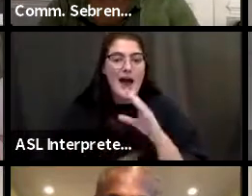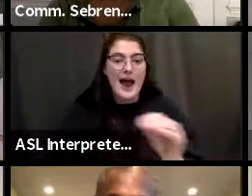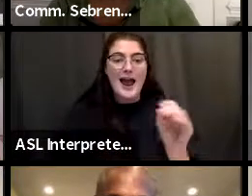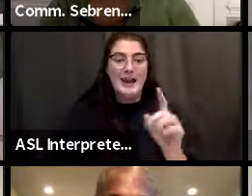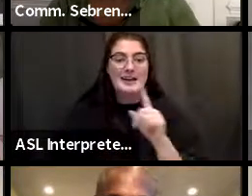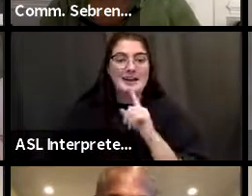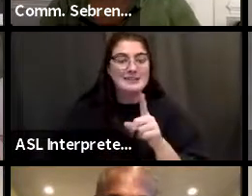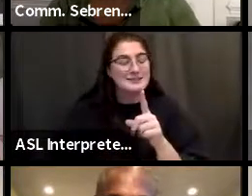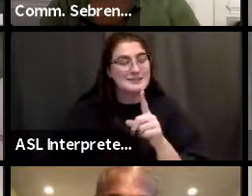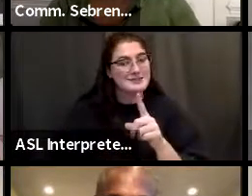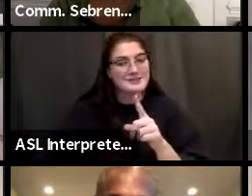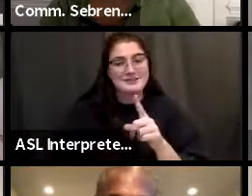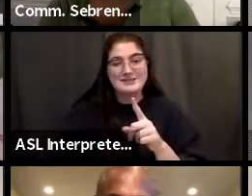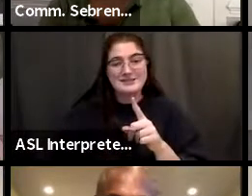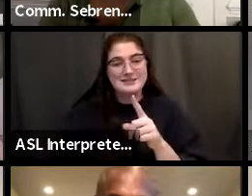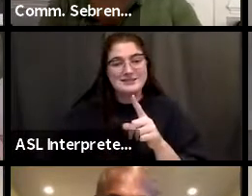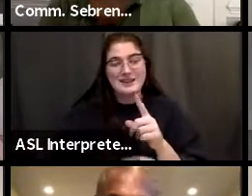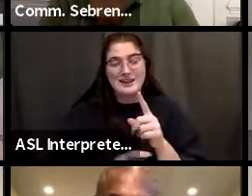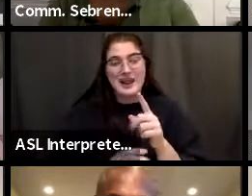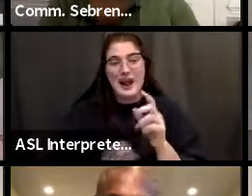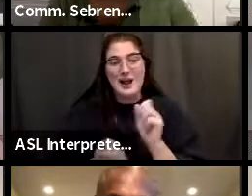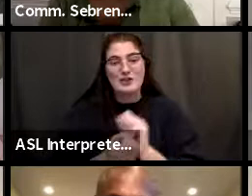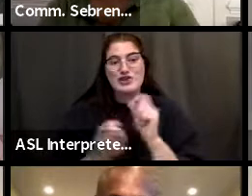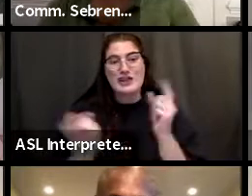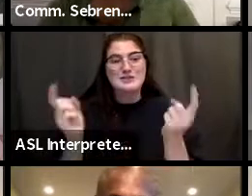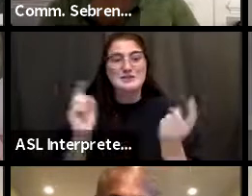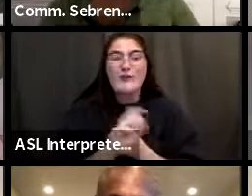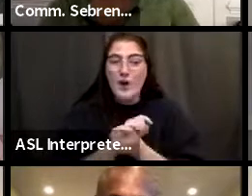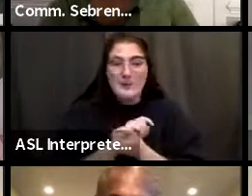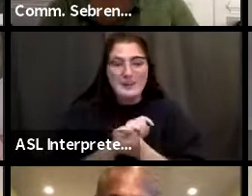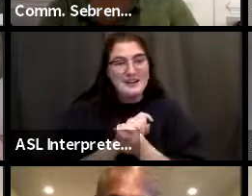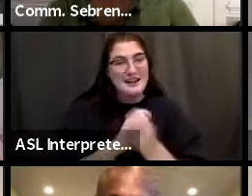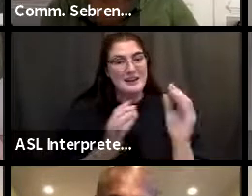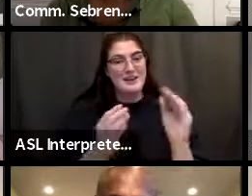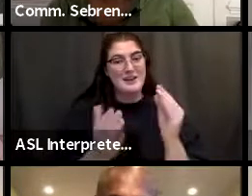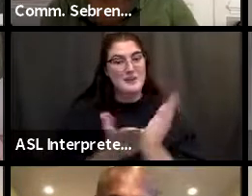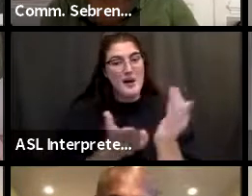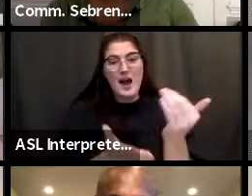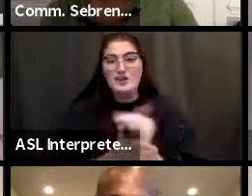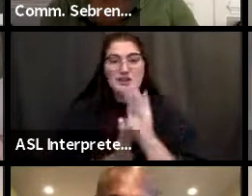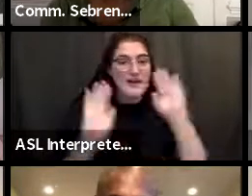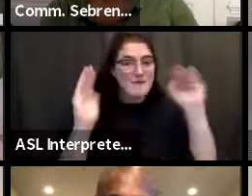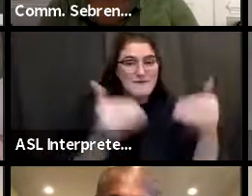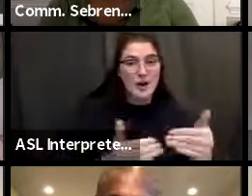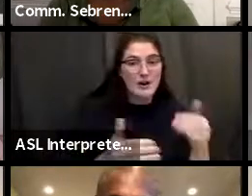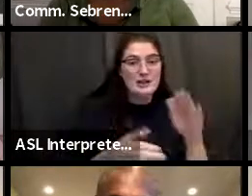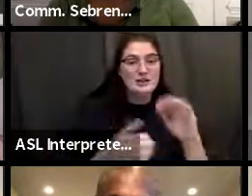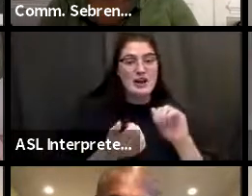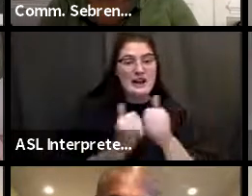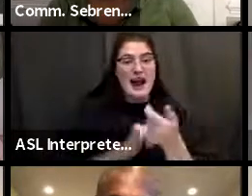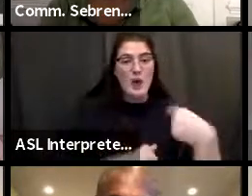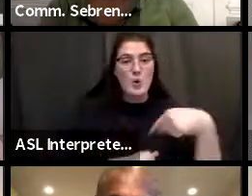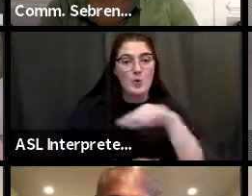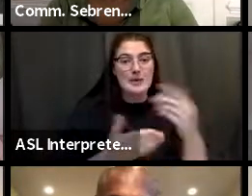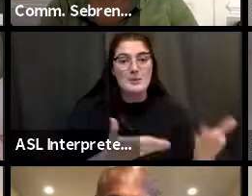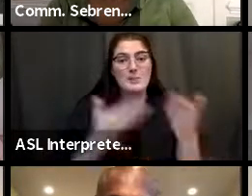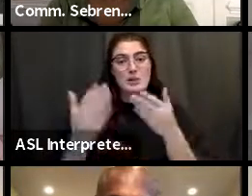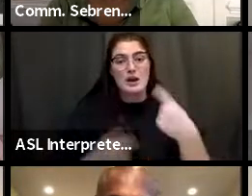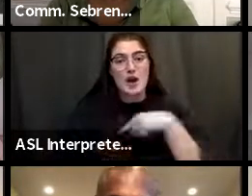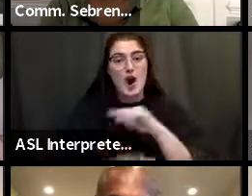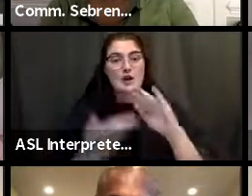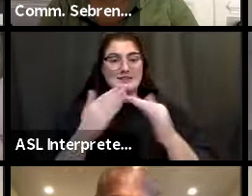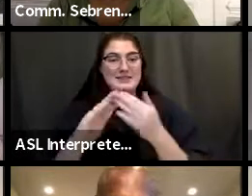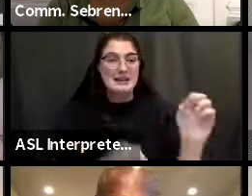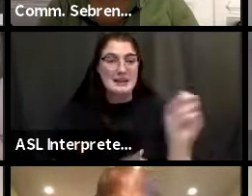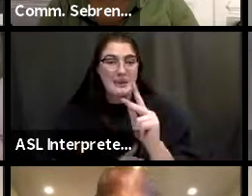is indeed a transformative budget that focuses on how we bring our city back and how